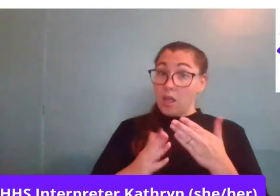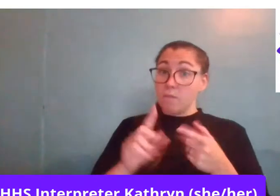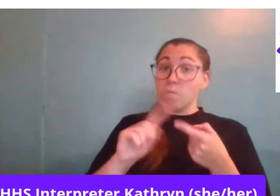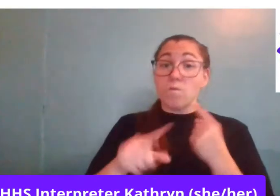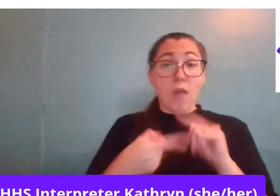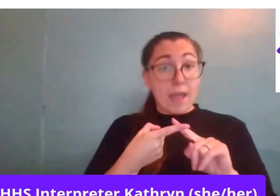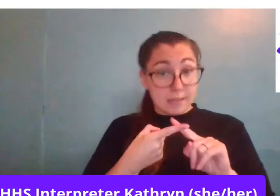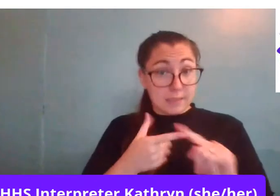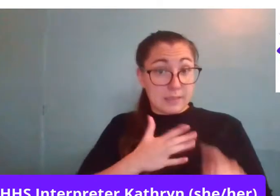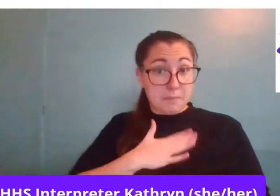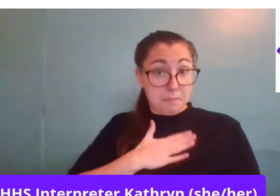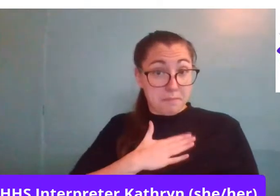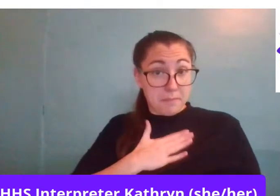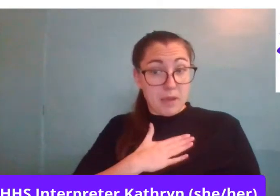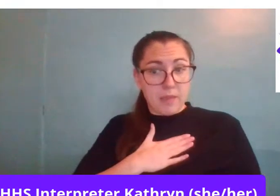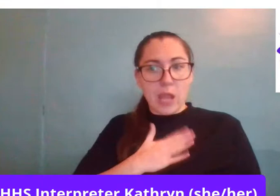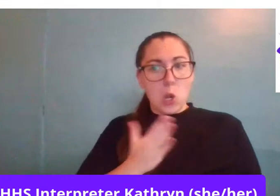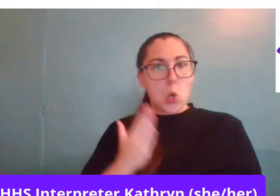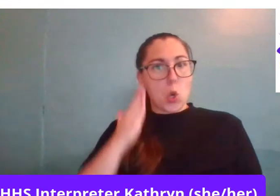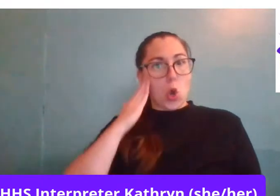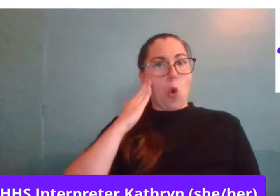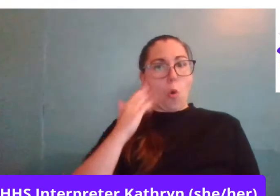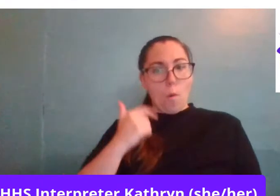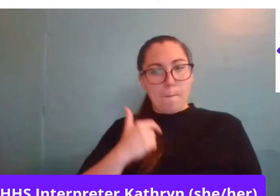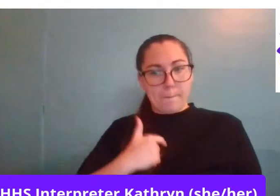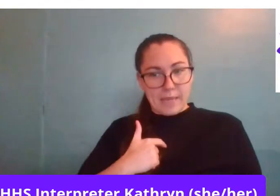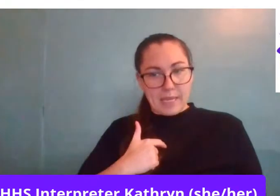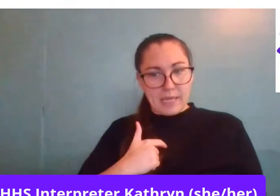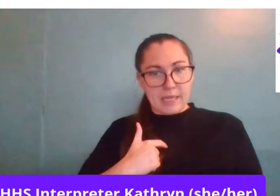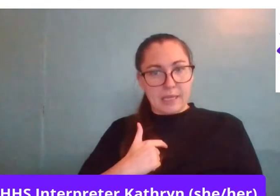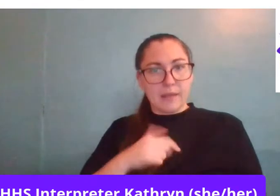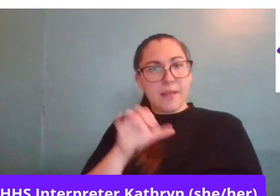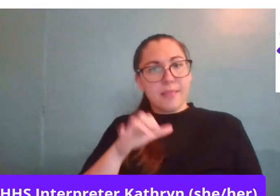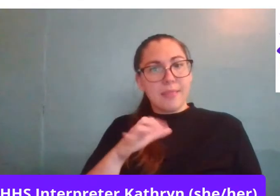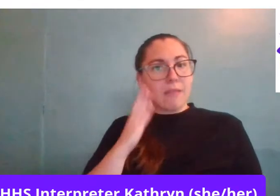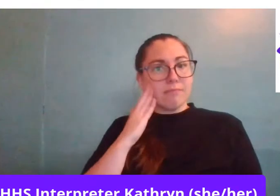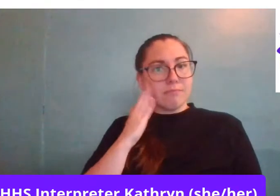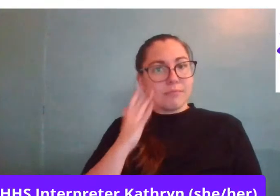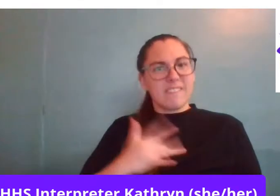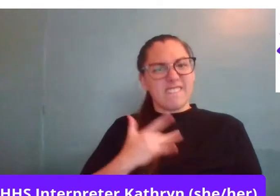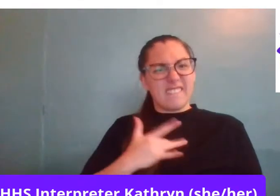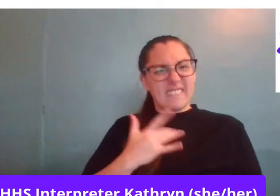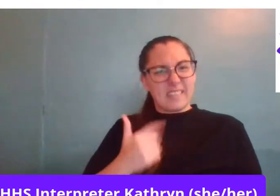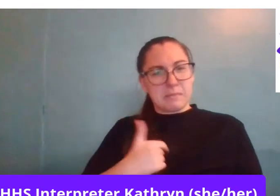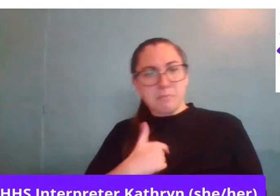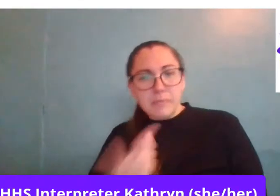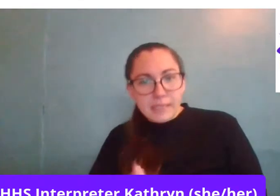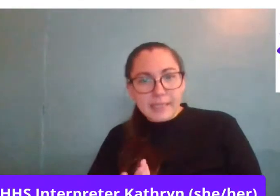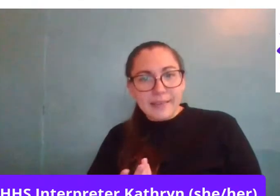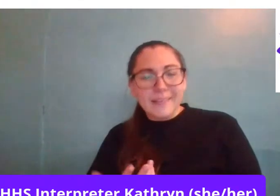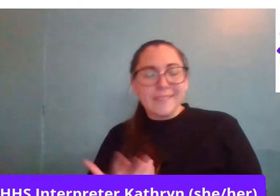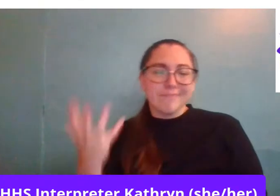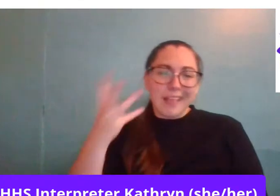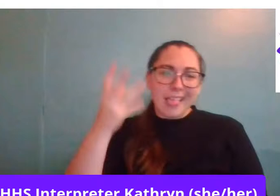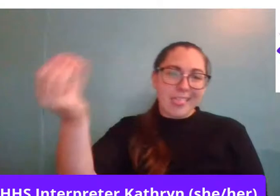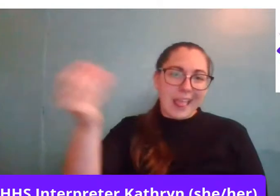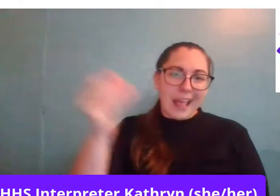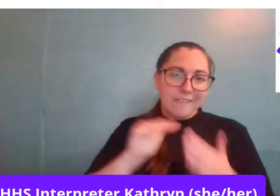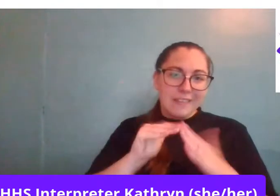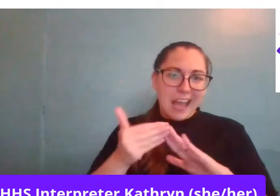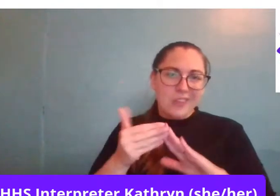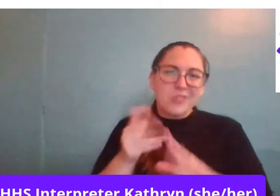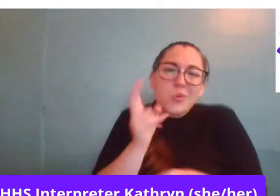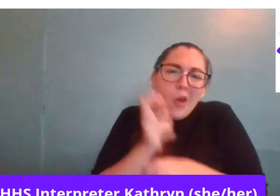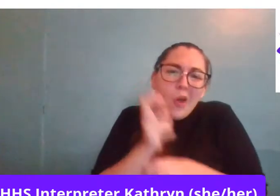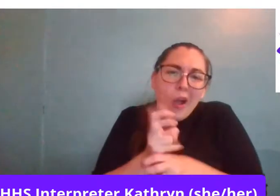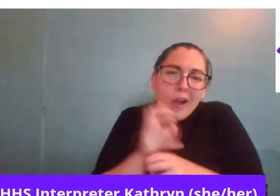really, really know me and that deals with me like that, they're out of town, so it's hard to, schedule something to,